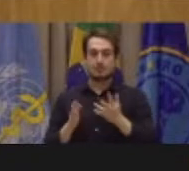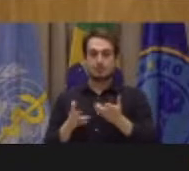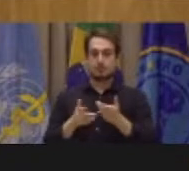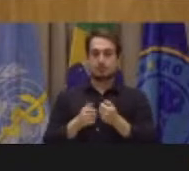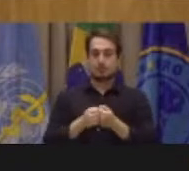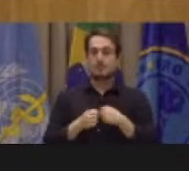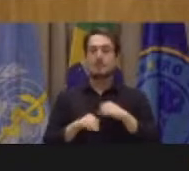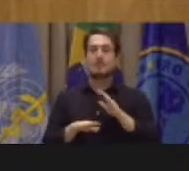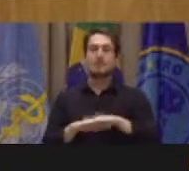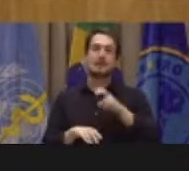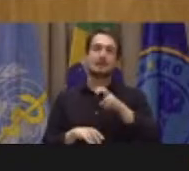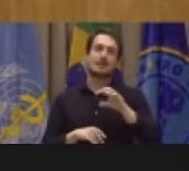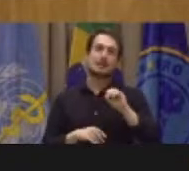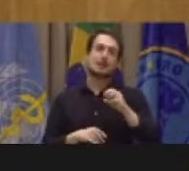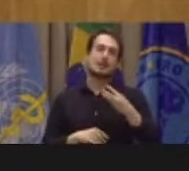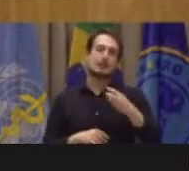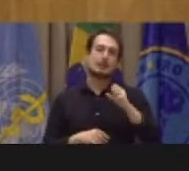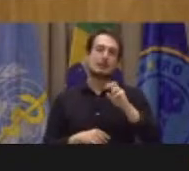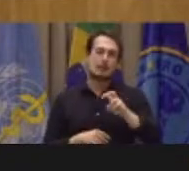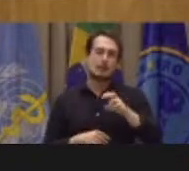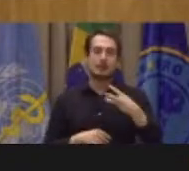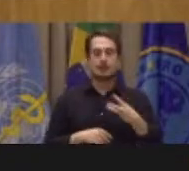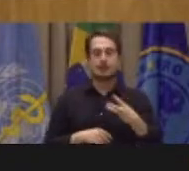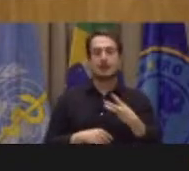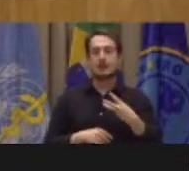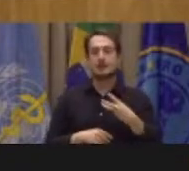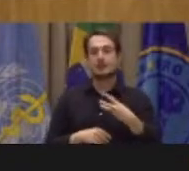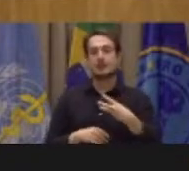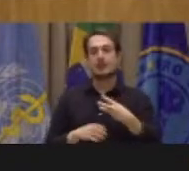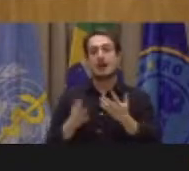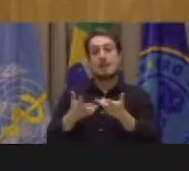we had this 53 medical